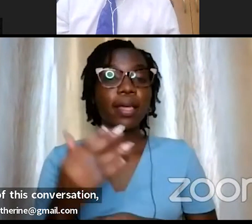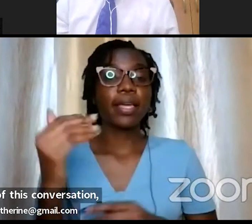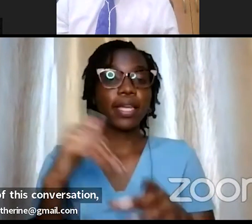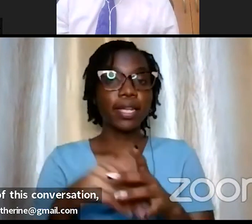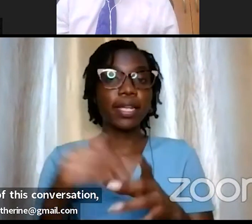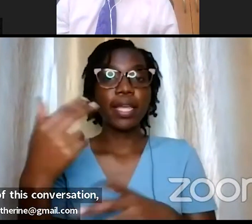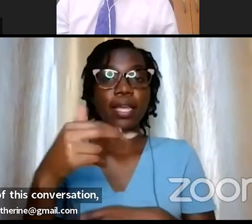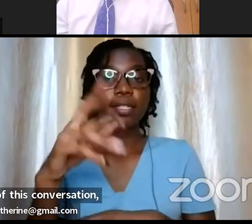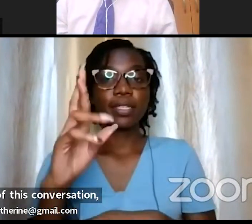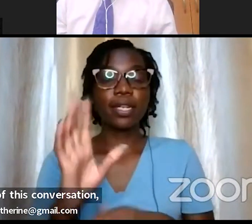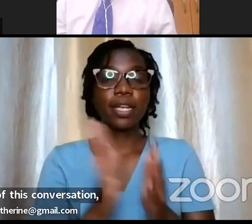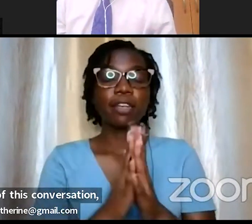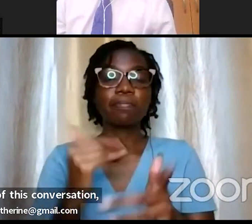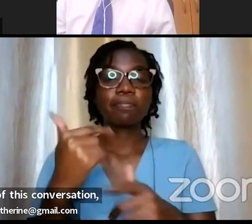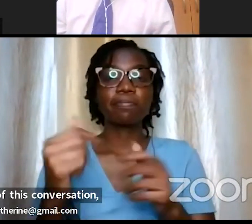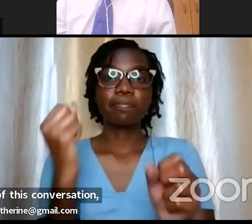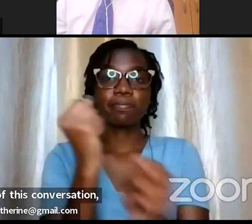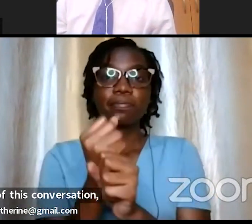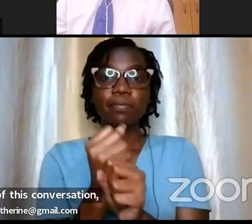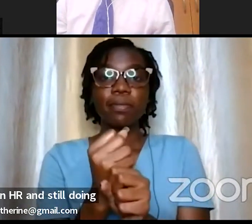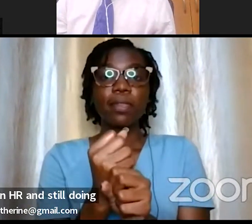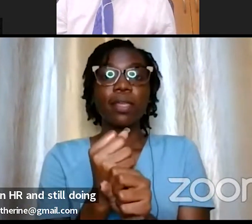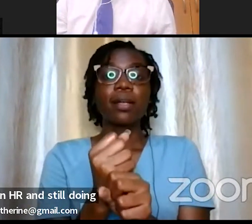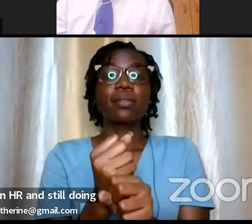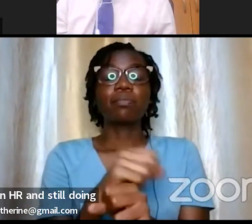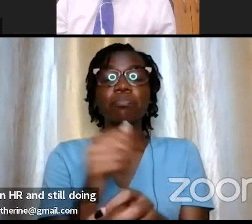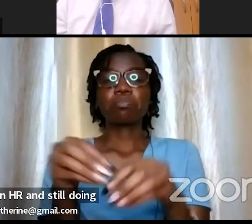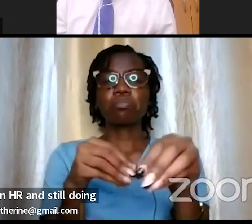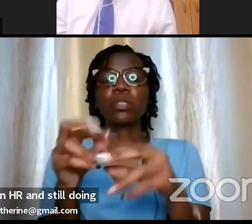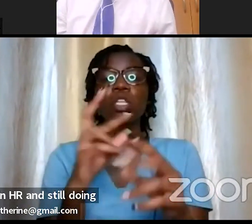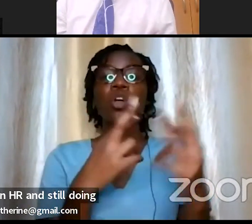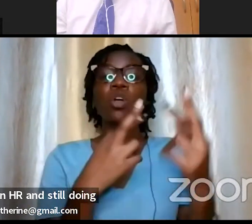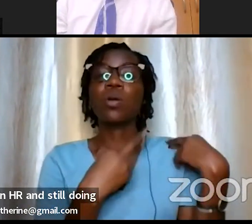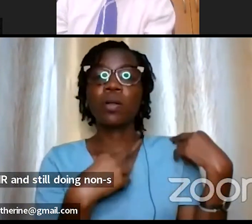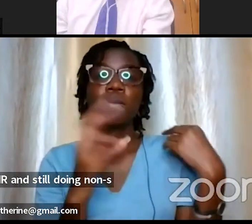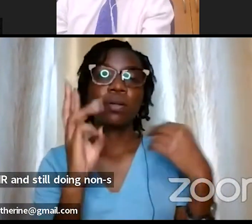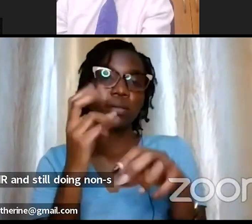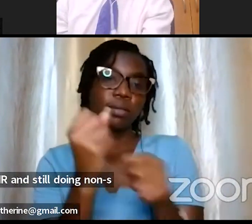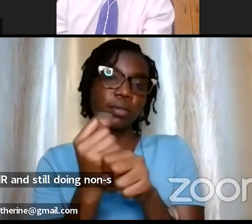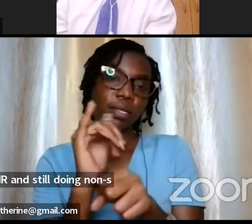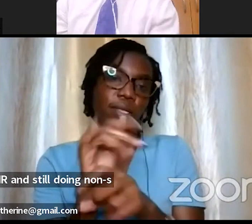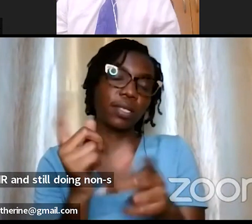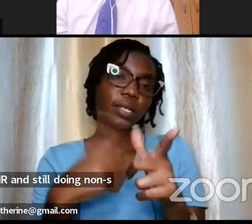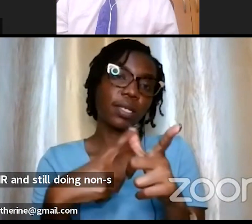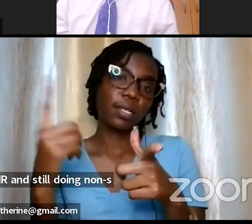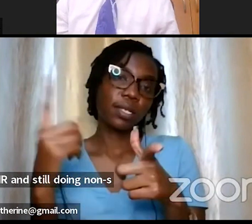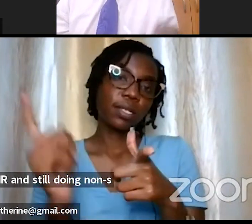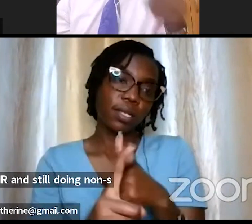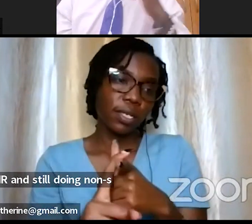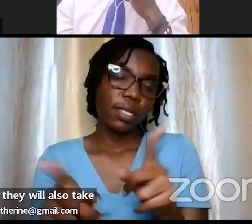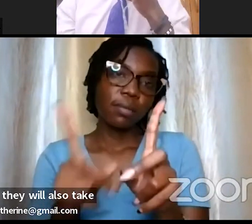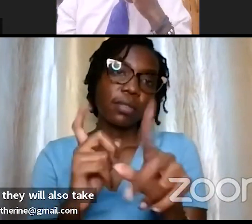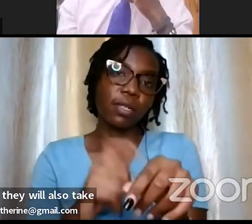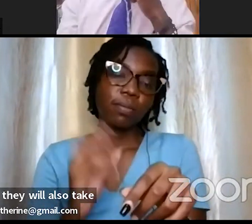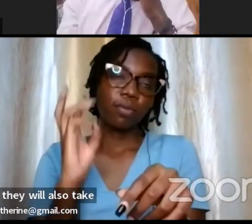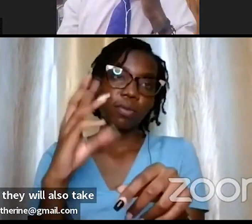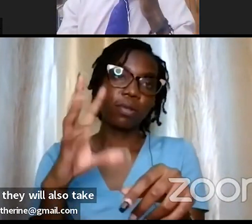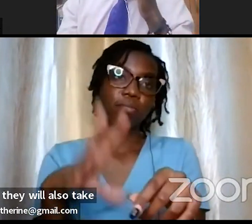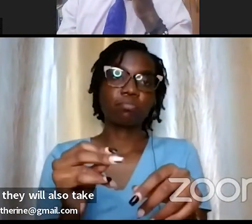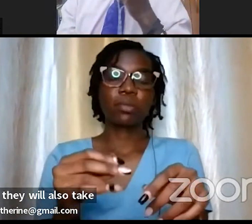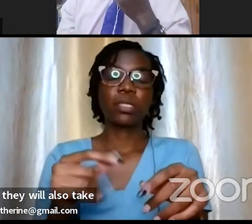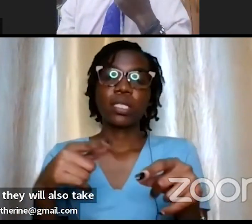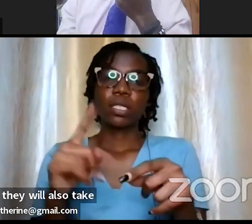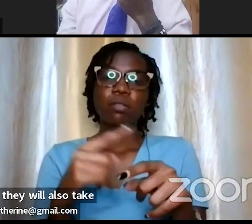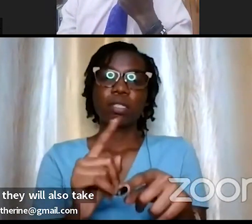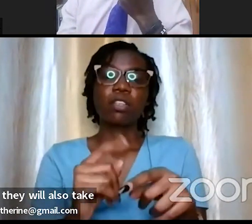still doing non-strategic roles, they're going to do that. And then they will also take upon themselves to actually train